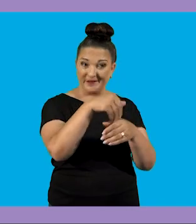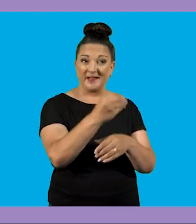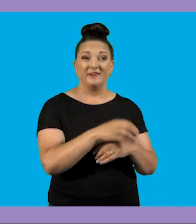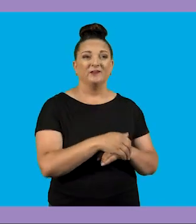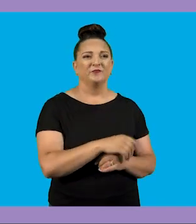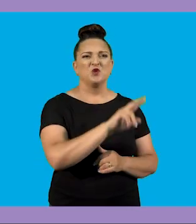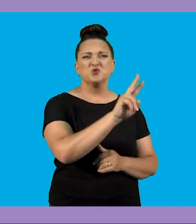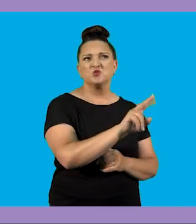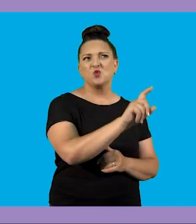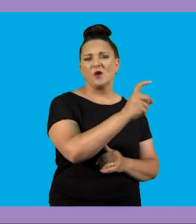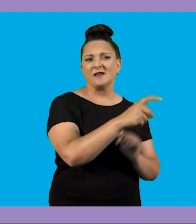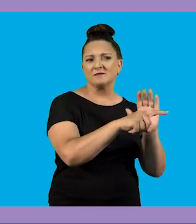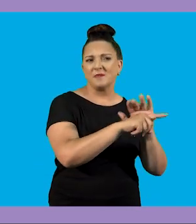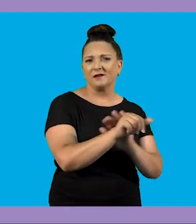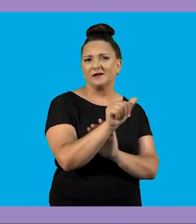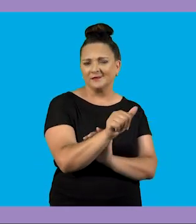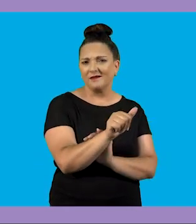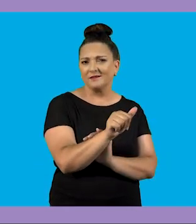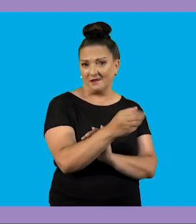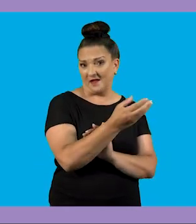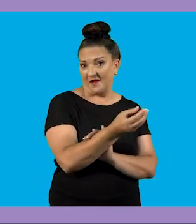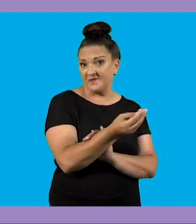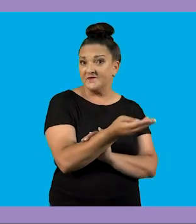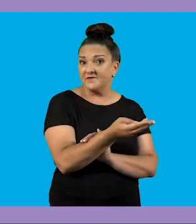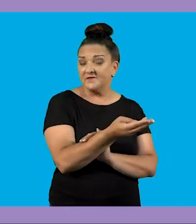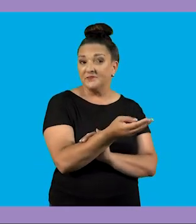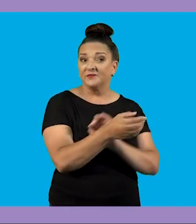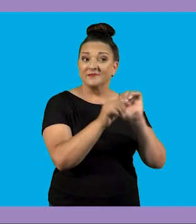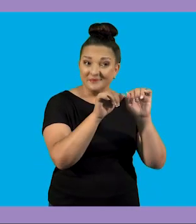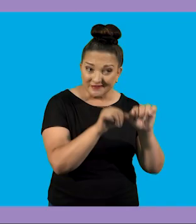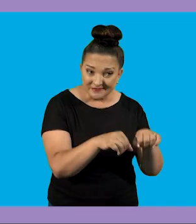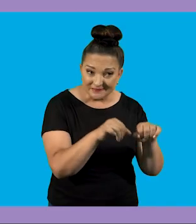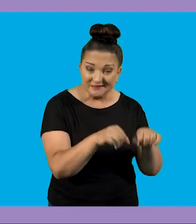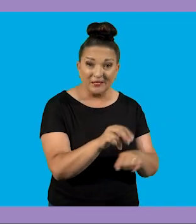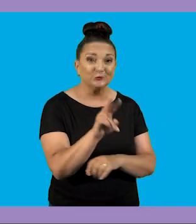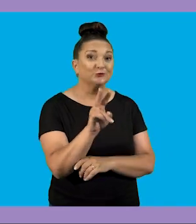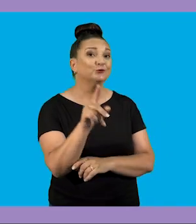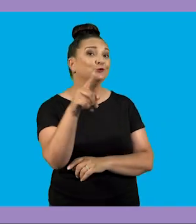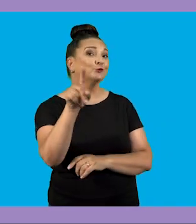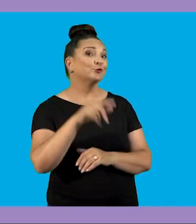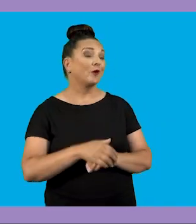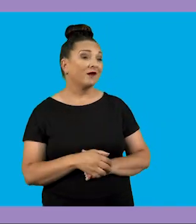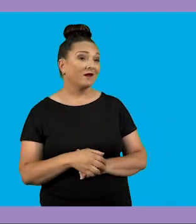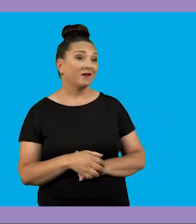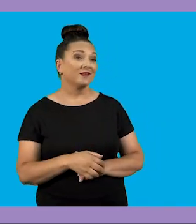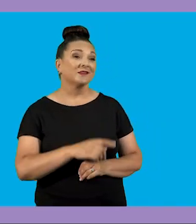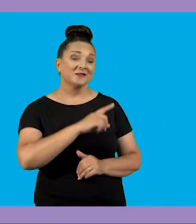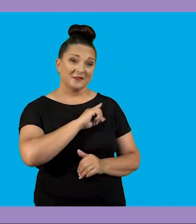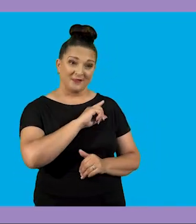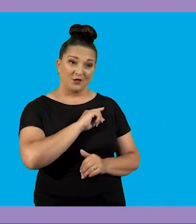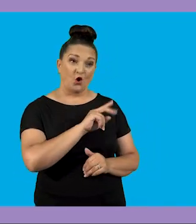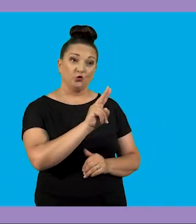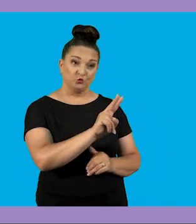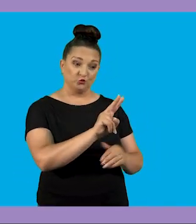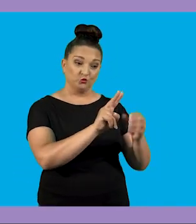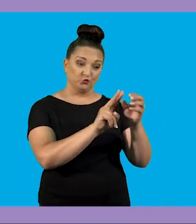there. 2x minus 6. There's actually a common factor there of, yes, if you are thinking of 2, then you are